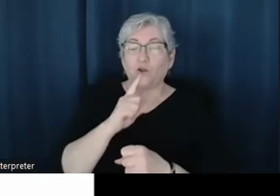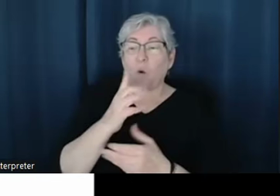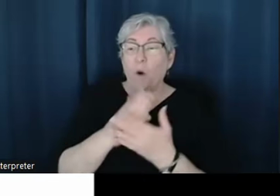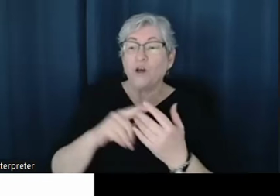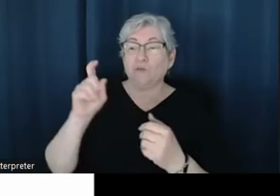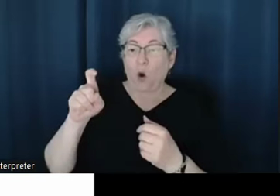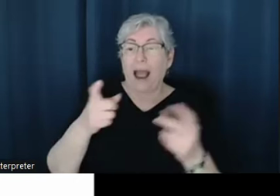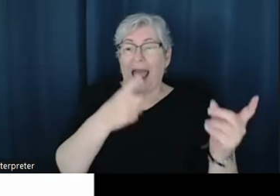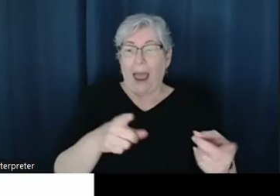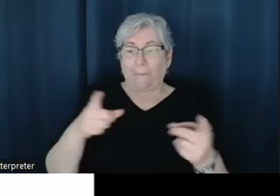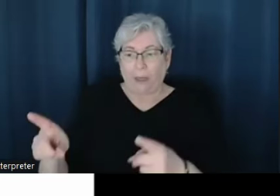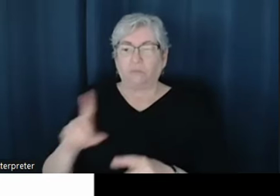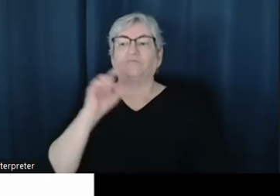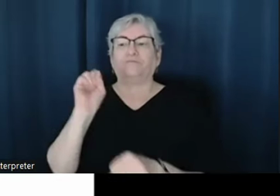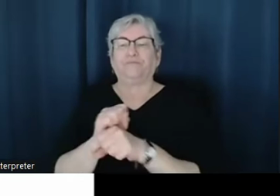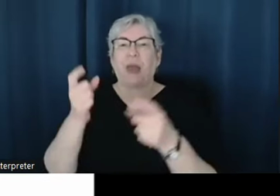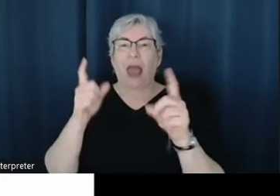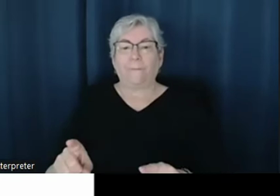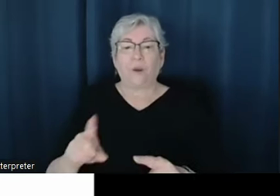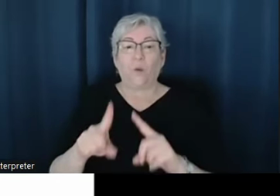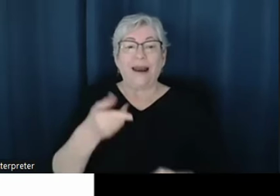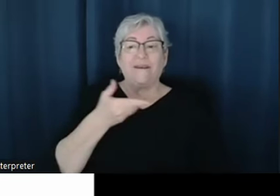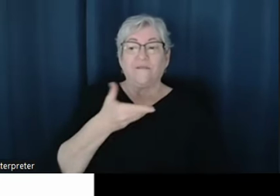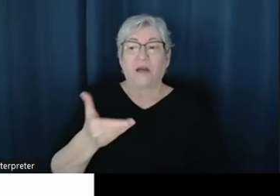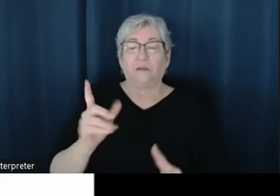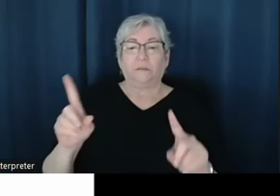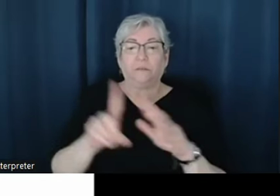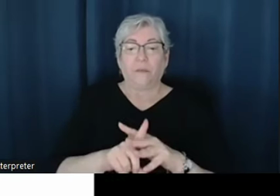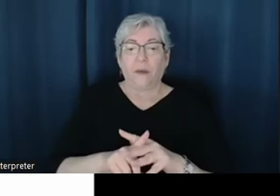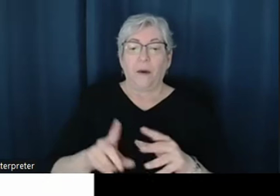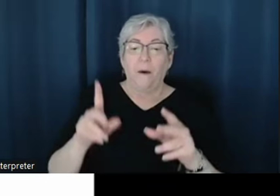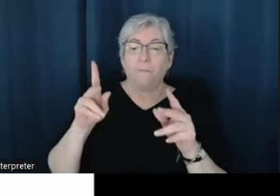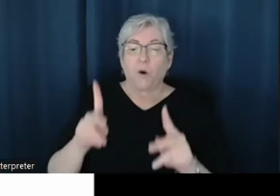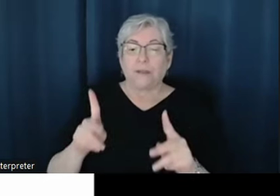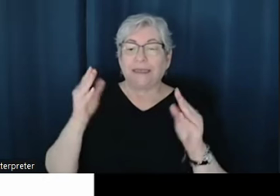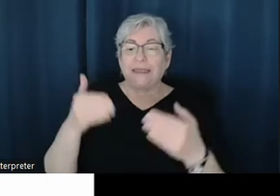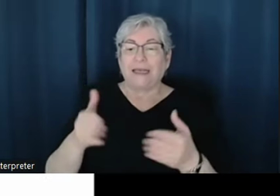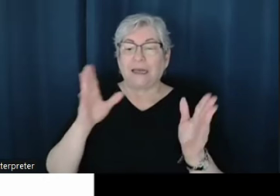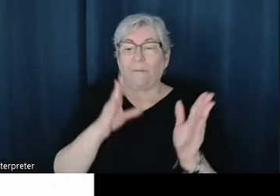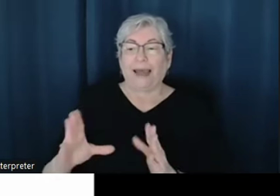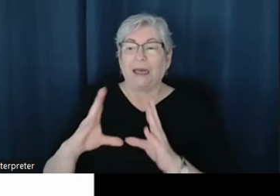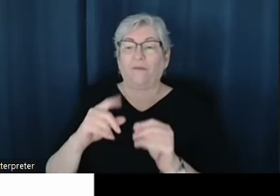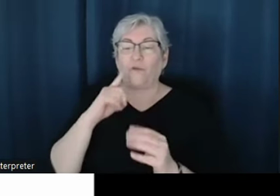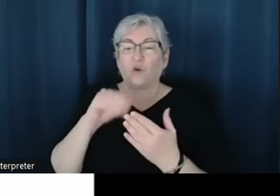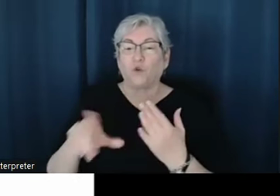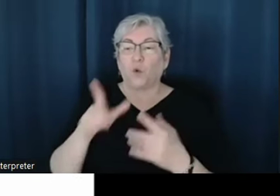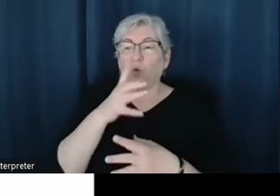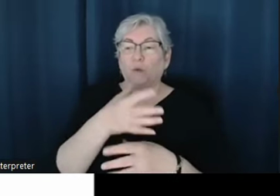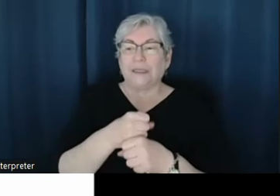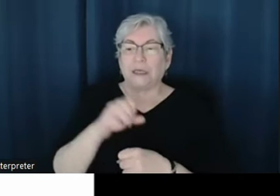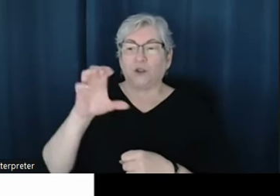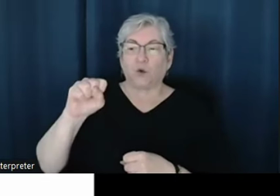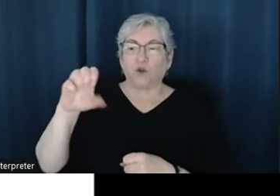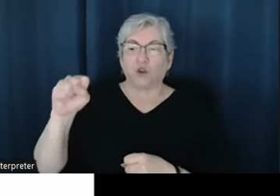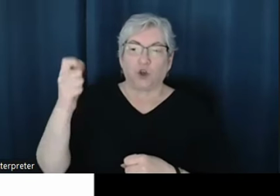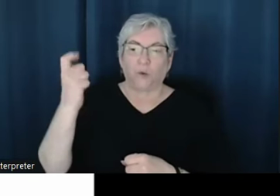be happening are happening. And also, when invited, attending person-centered planning meetings for students receiving Social Security